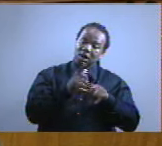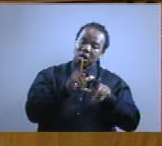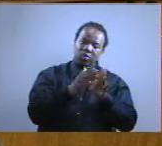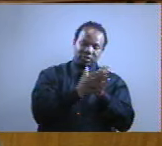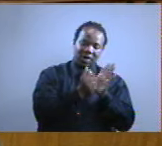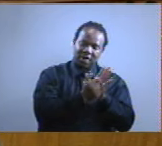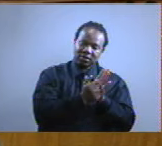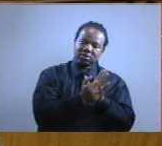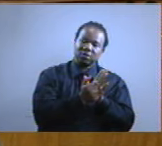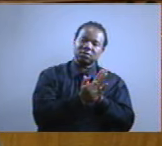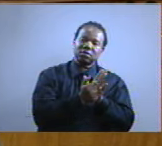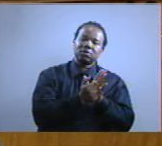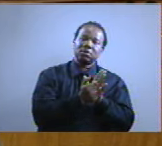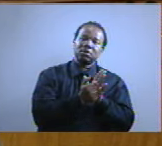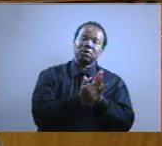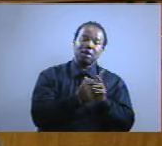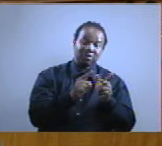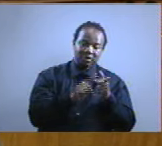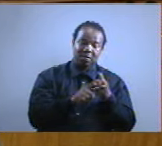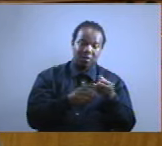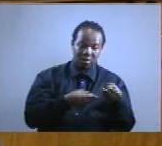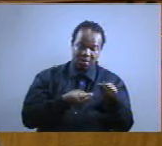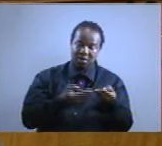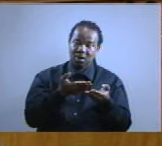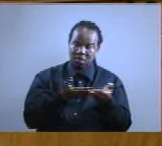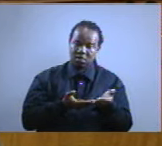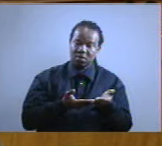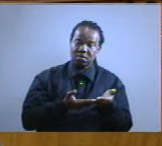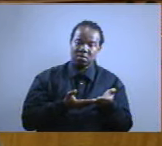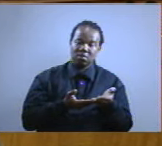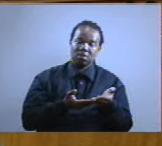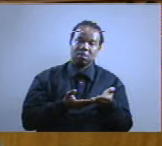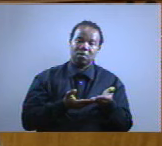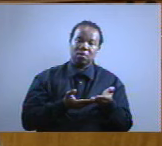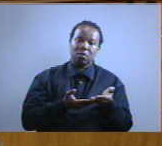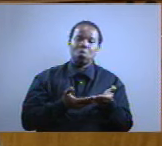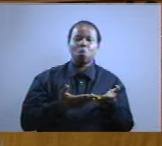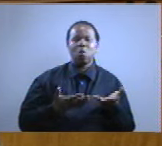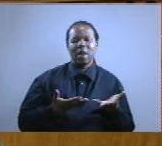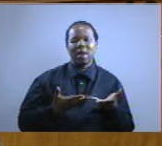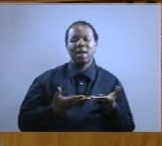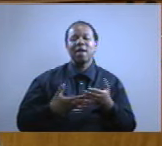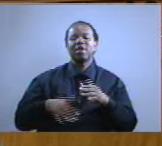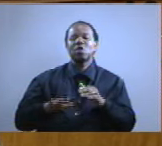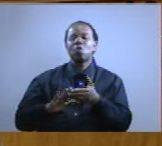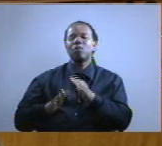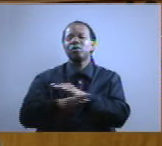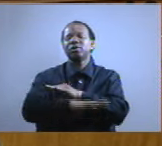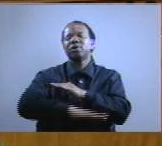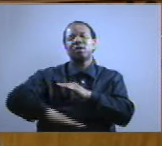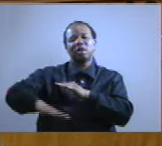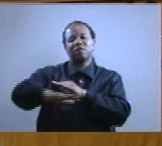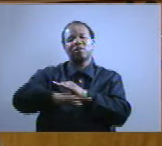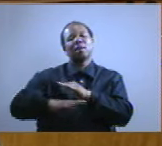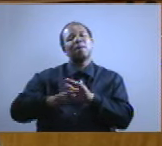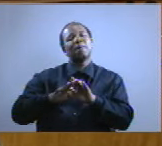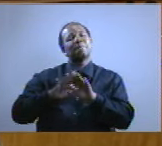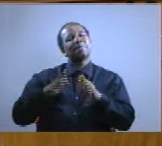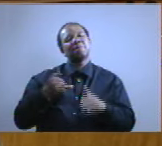SALPC, op grondvlak te implementeer. En ongelukkig, agbare adjunkspeaker, is dit nie